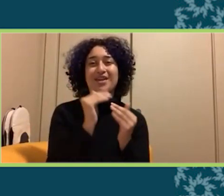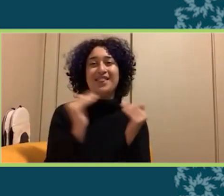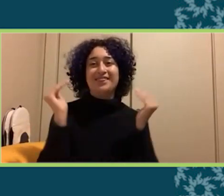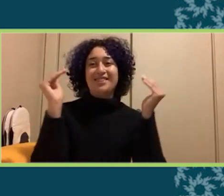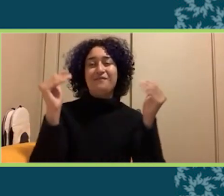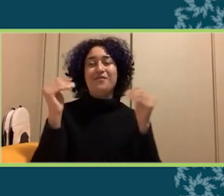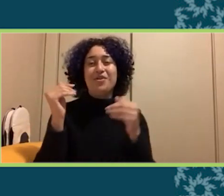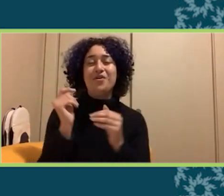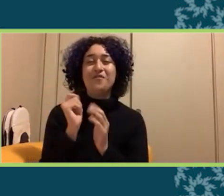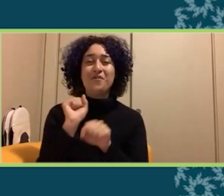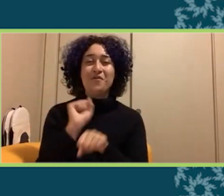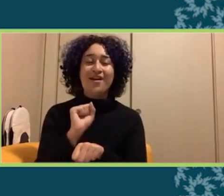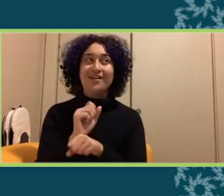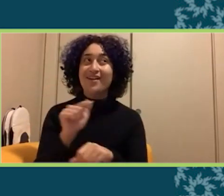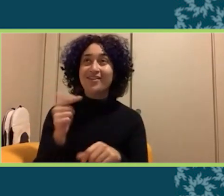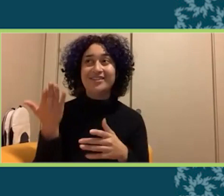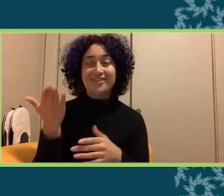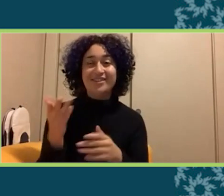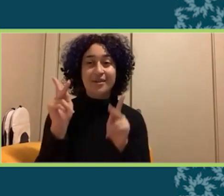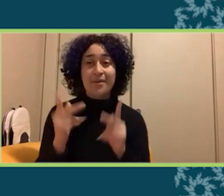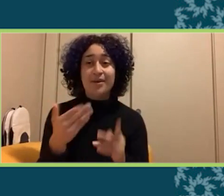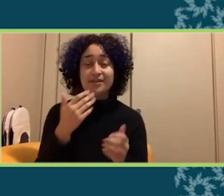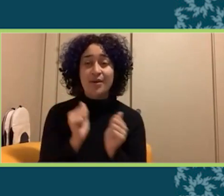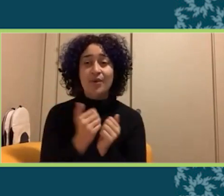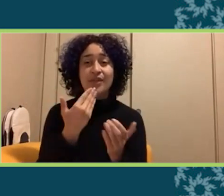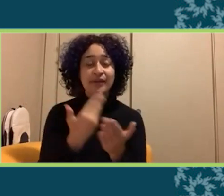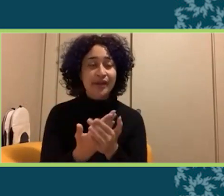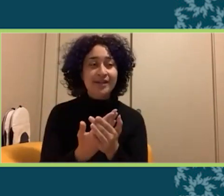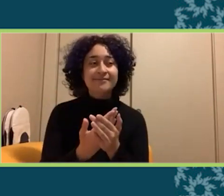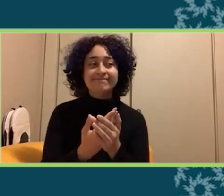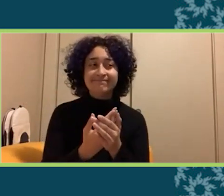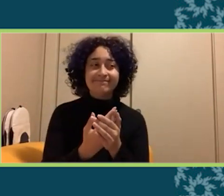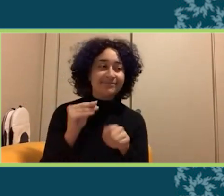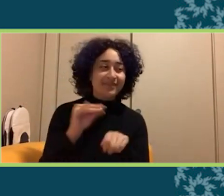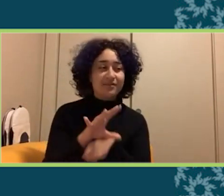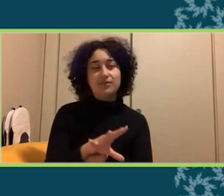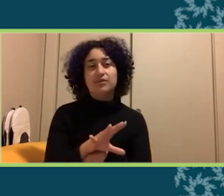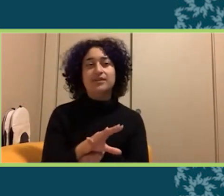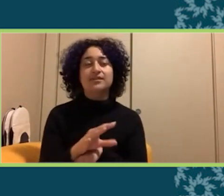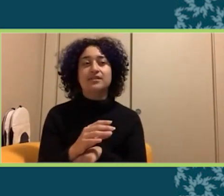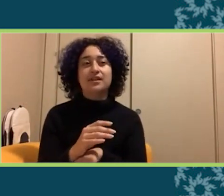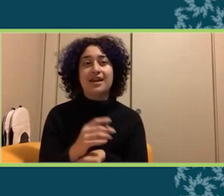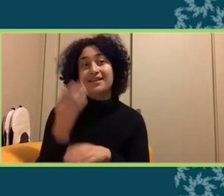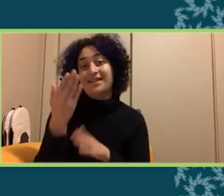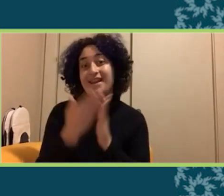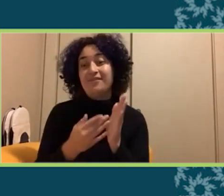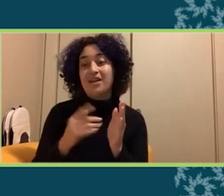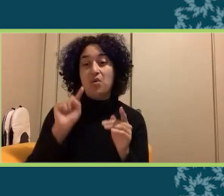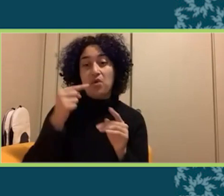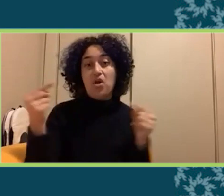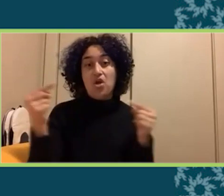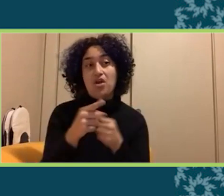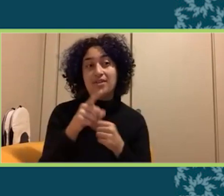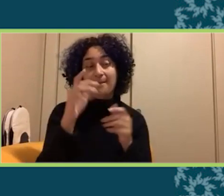right? Otherwise, you're just like a person with good intentions and a scalpel who's going to do a lot of harm. So put in that work to do